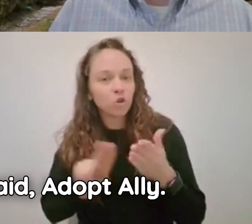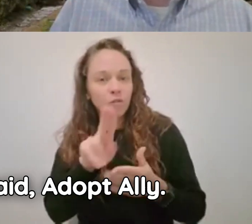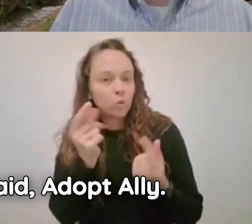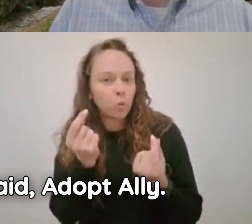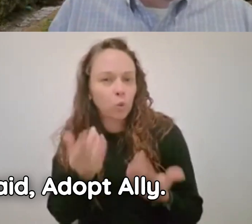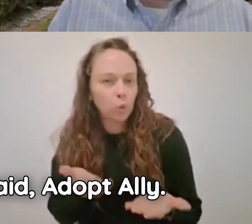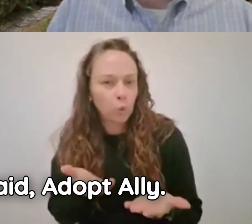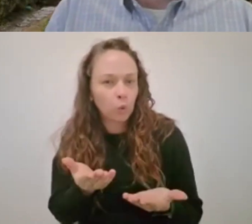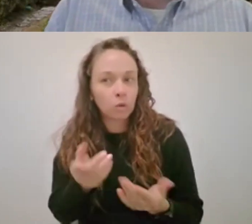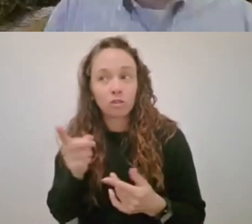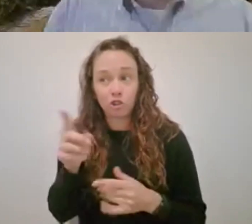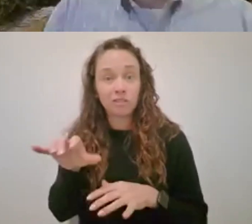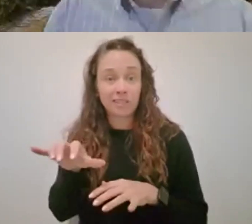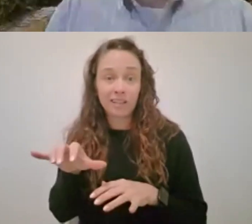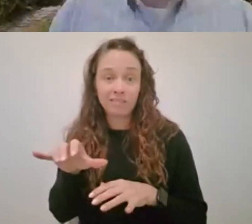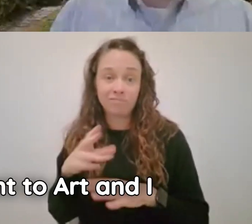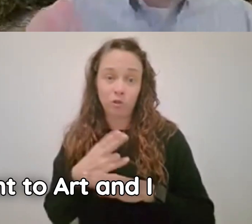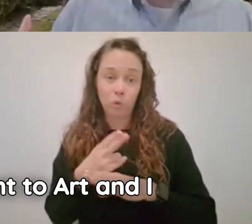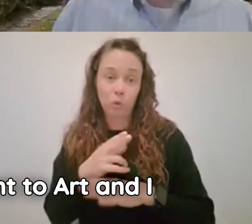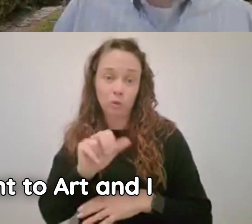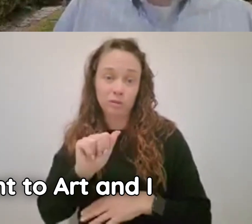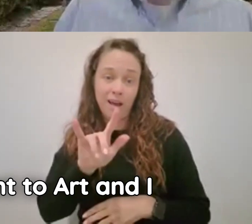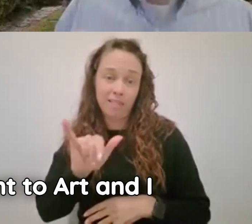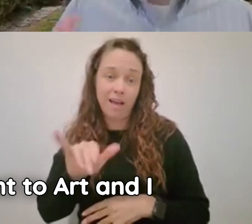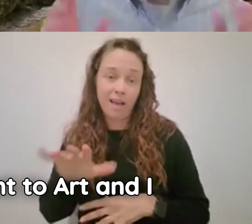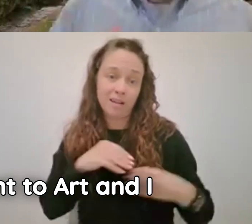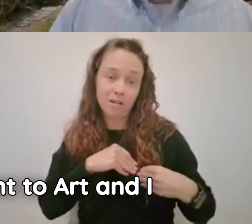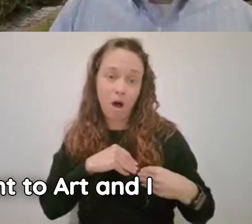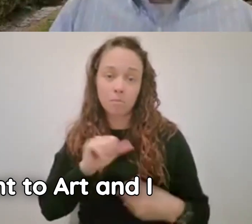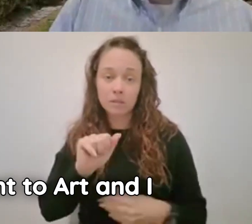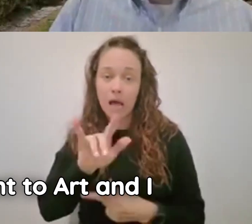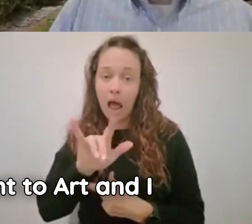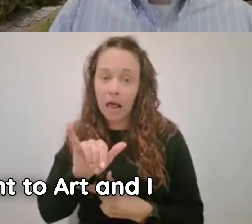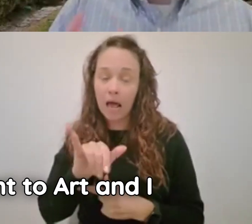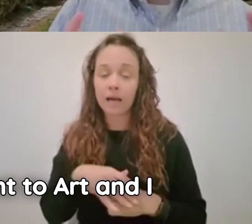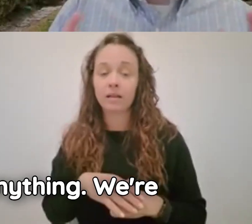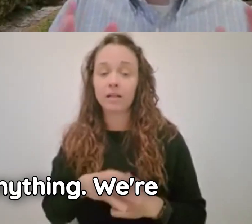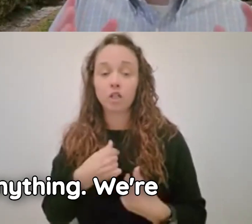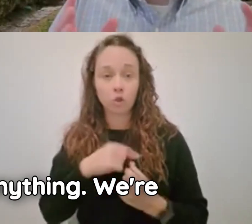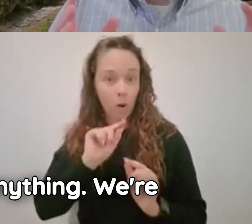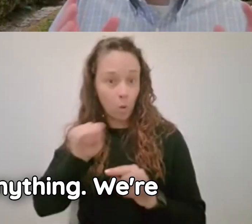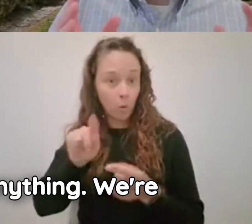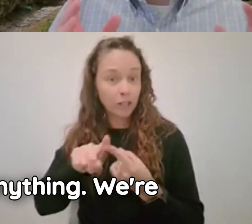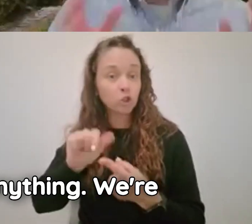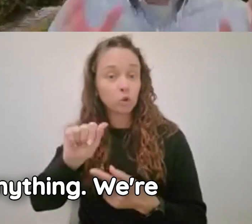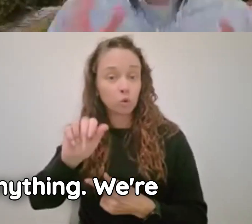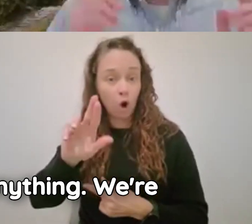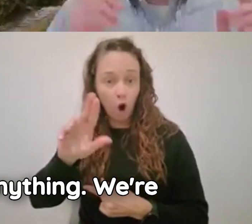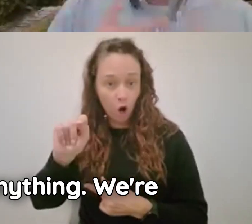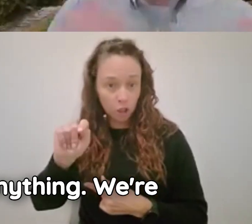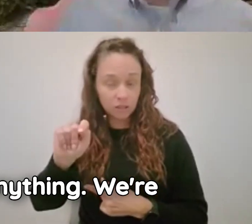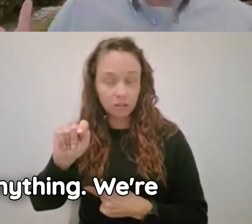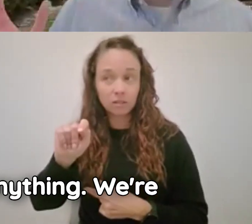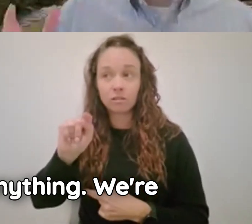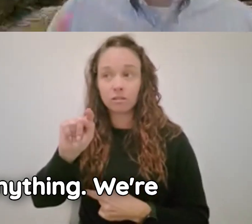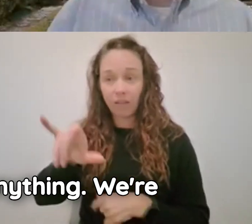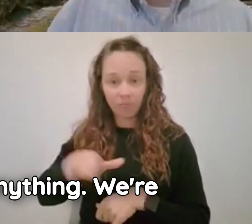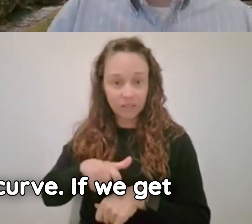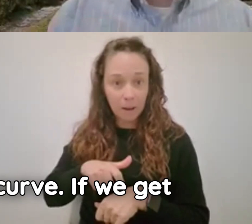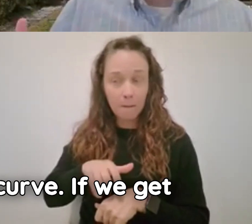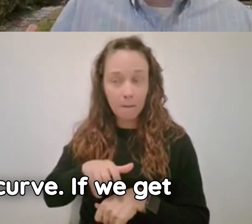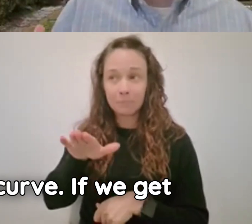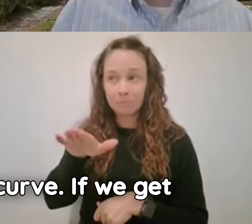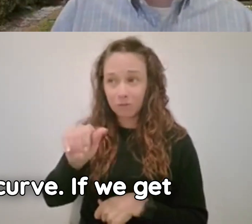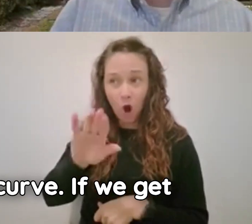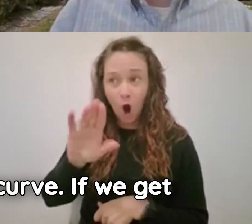She said, adopt Ally. And so I went and I went to Art and I said, Art, we're not doing anything.